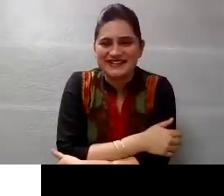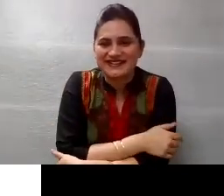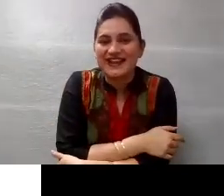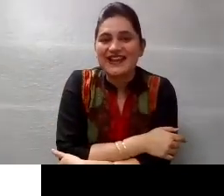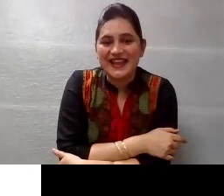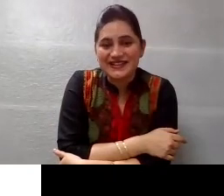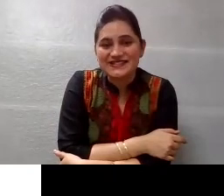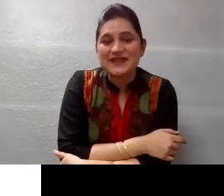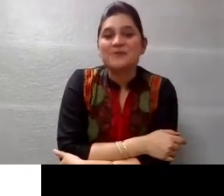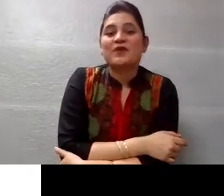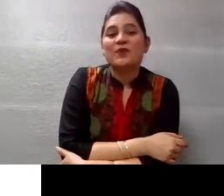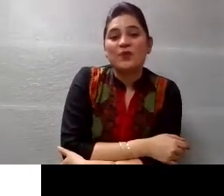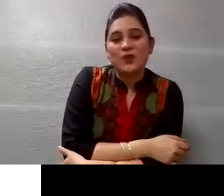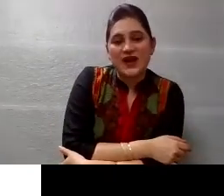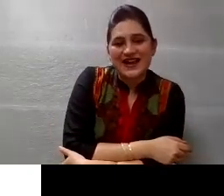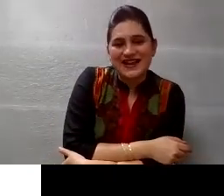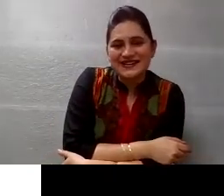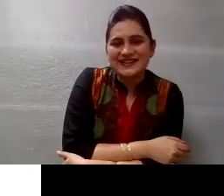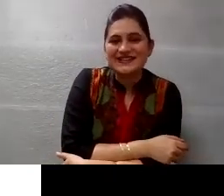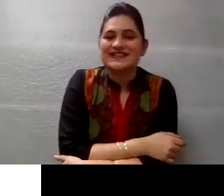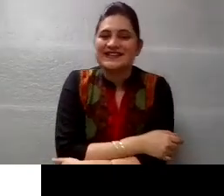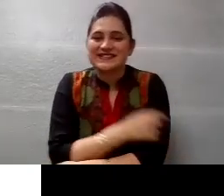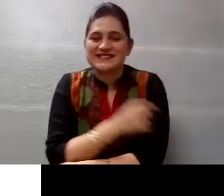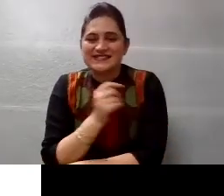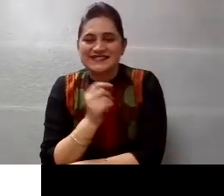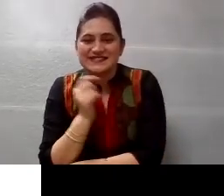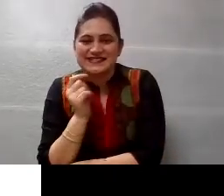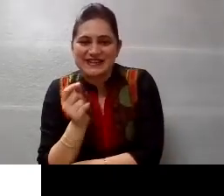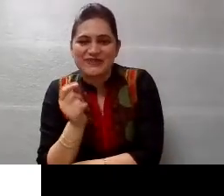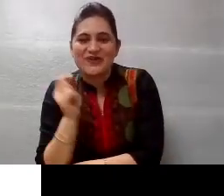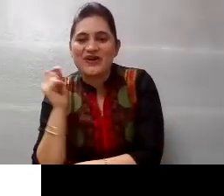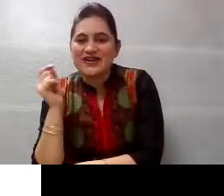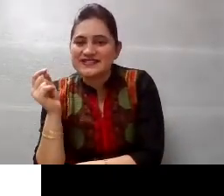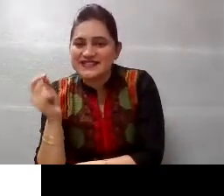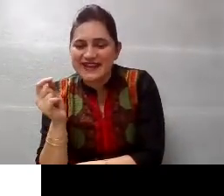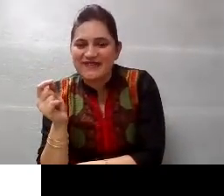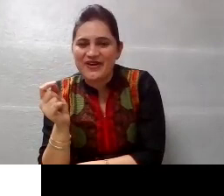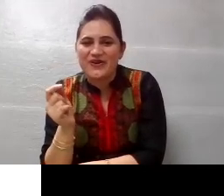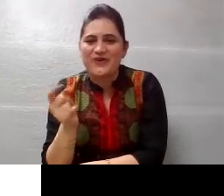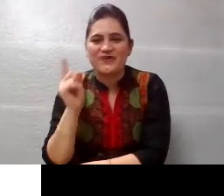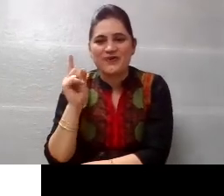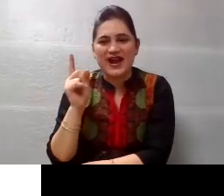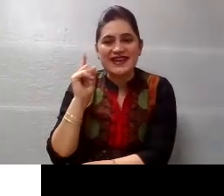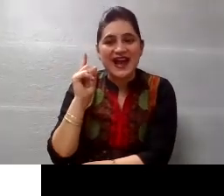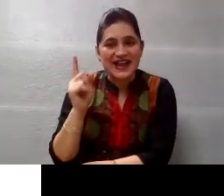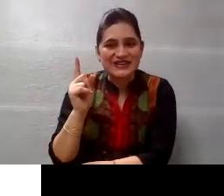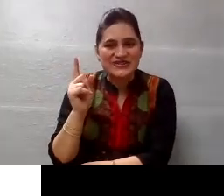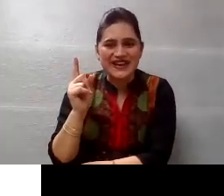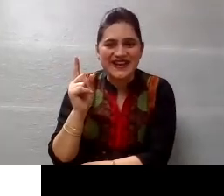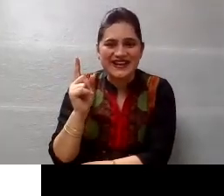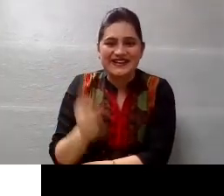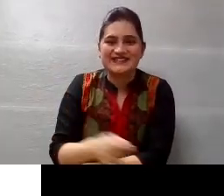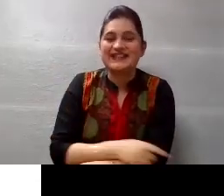to see. It's one, zero, zero, one